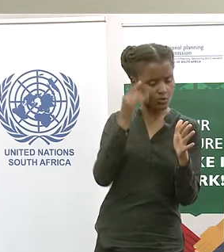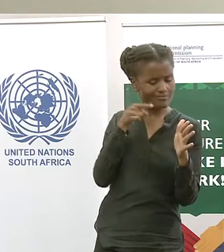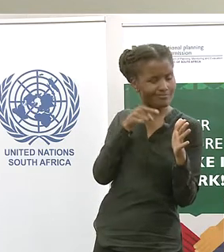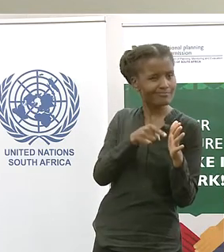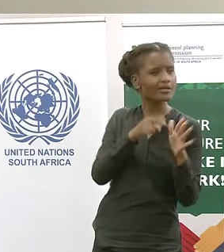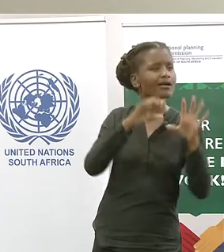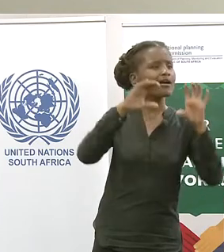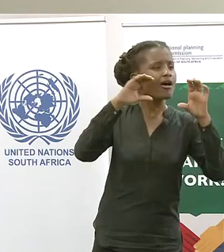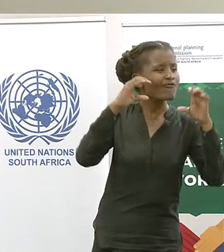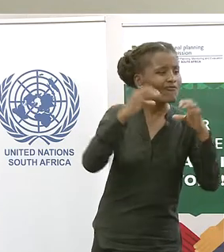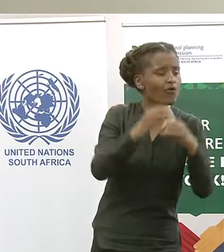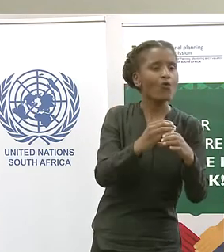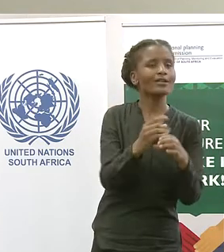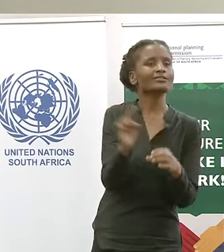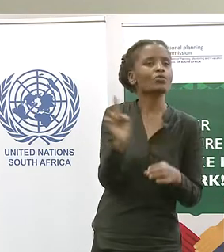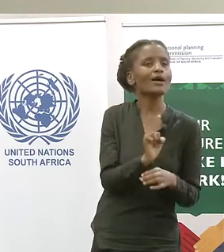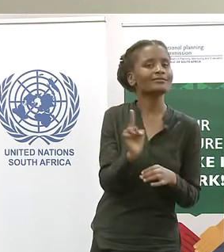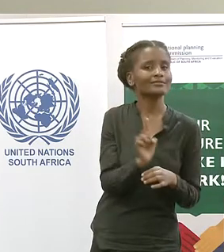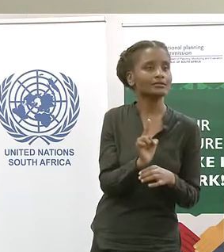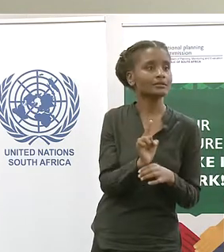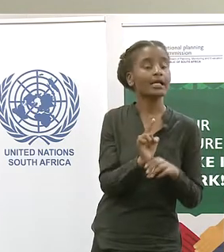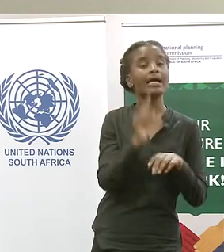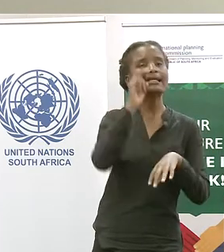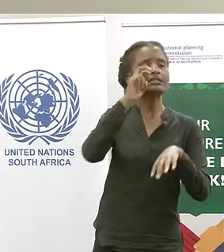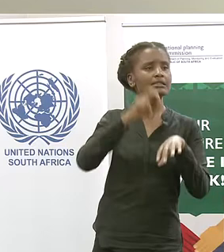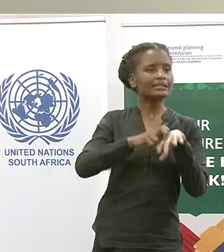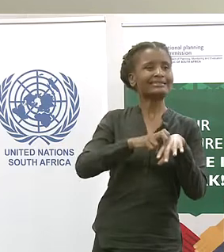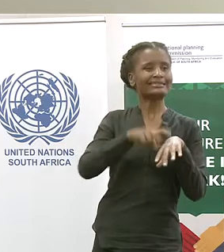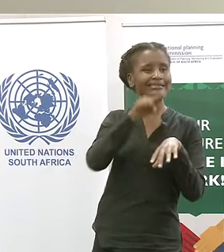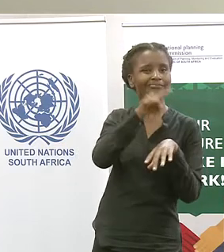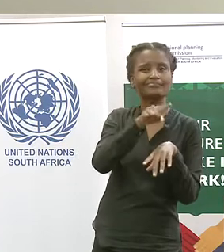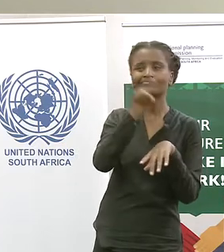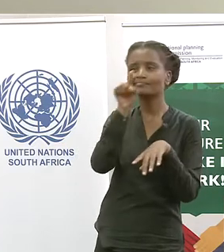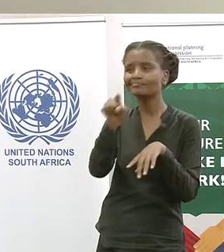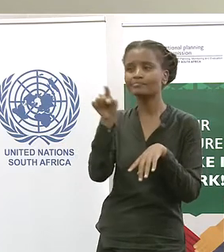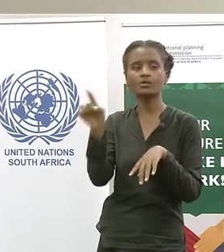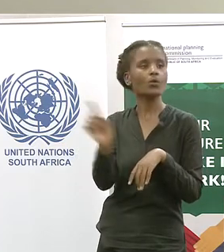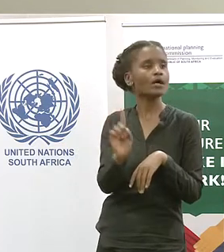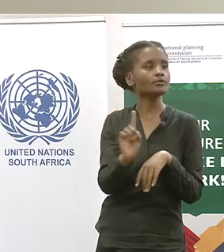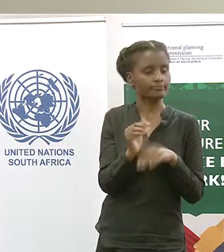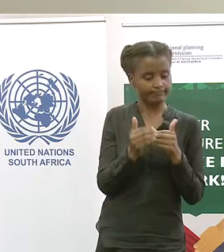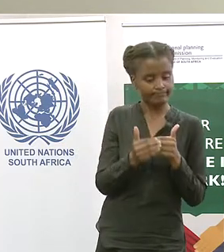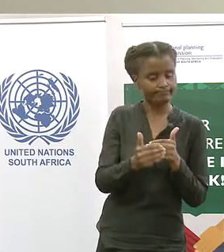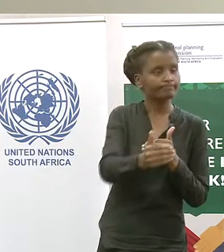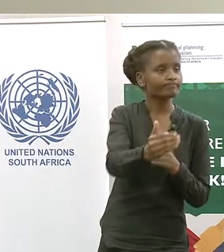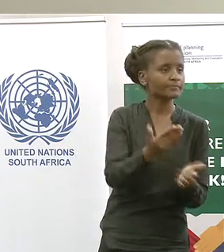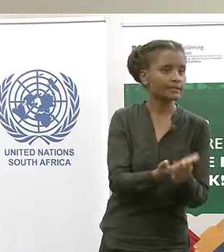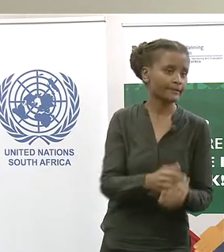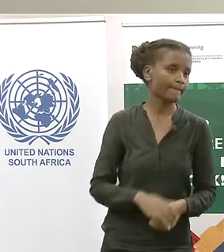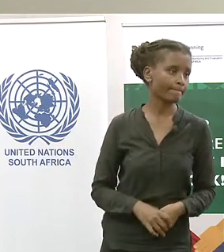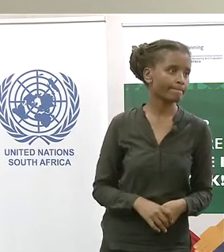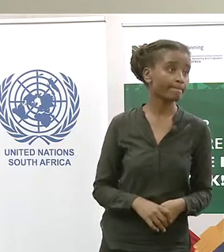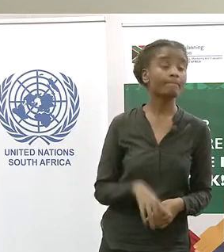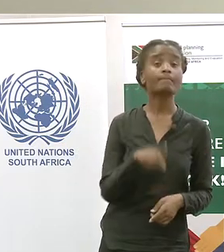focus on the basis of the needs at this point and going forward. That includes